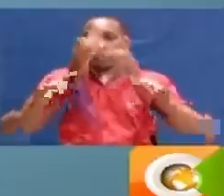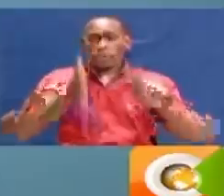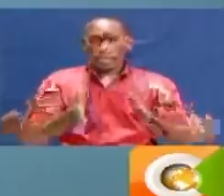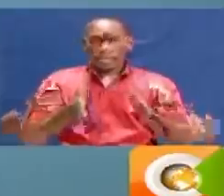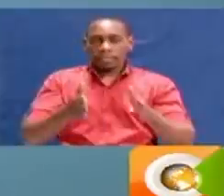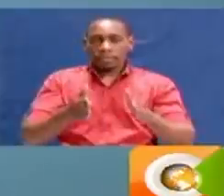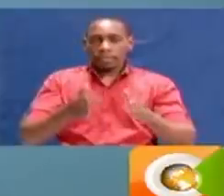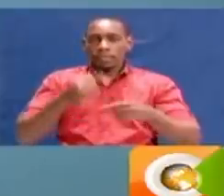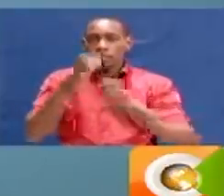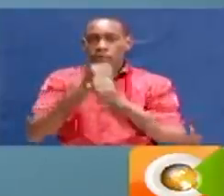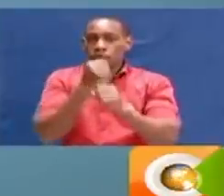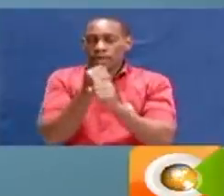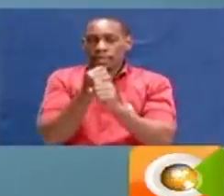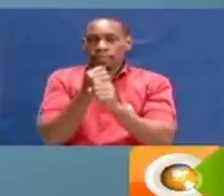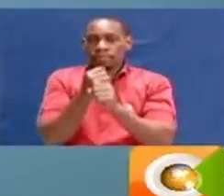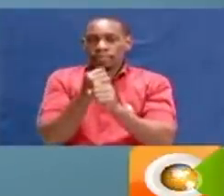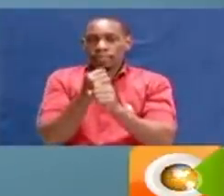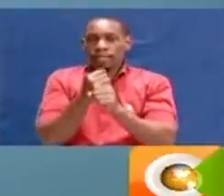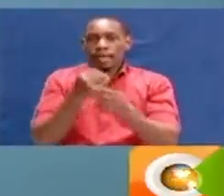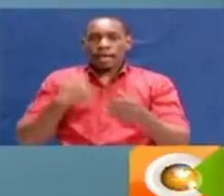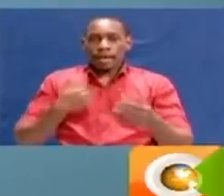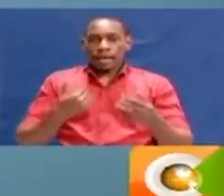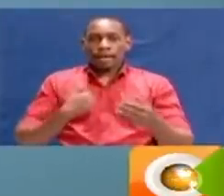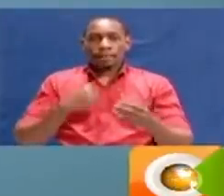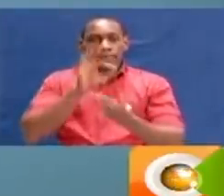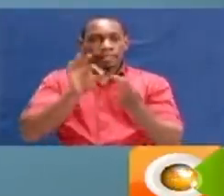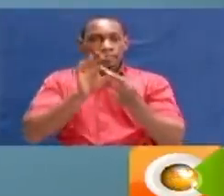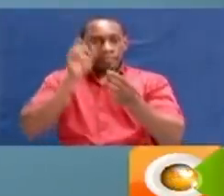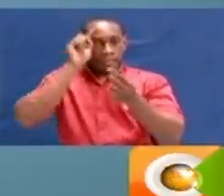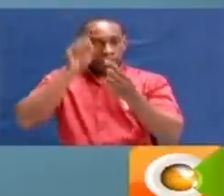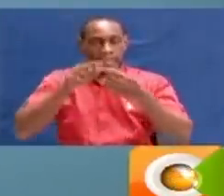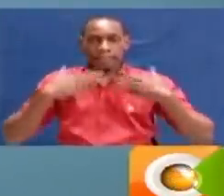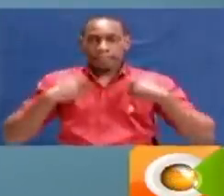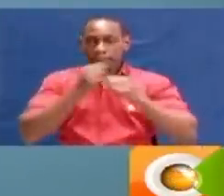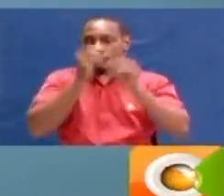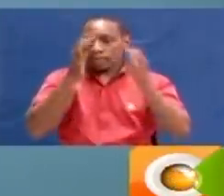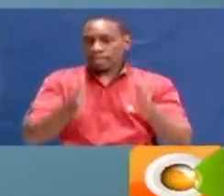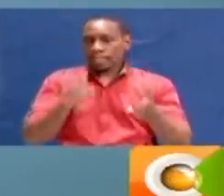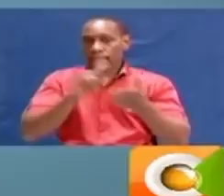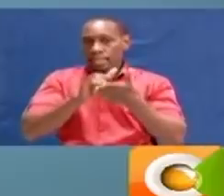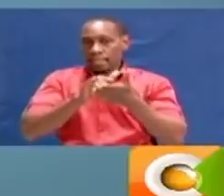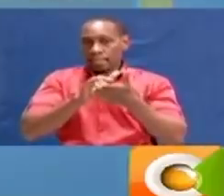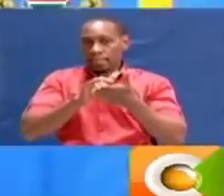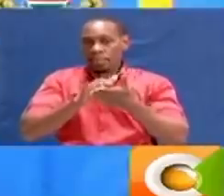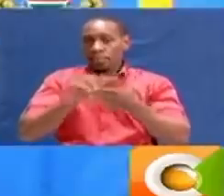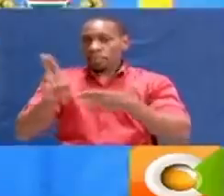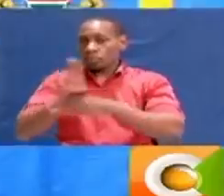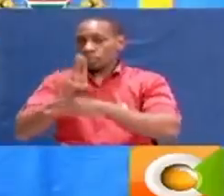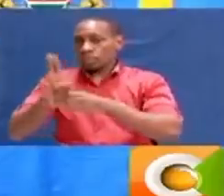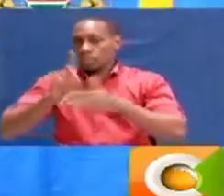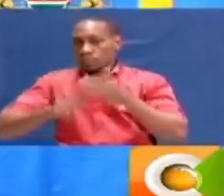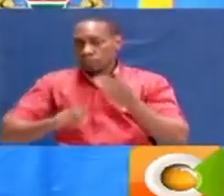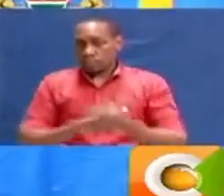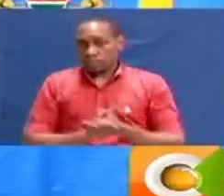against a continuous exercise. We have particularly targeted health workers who are going to be